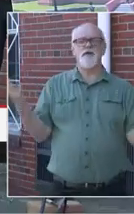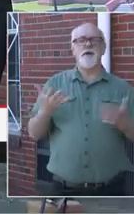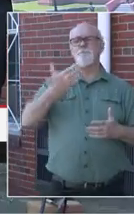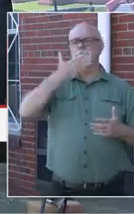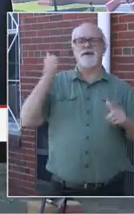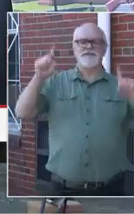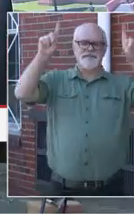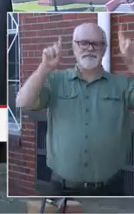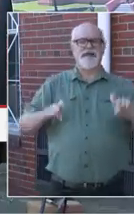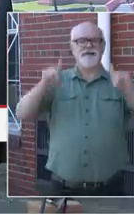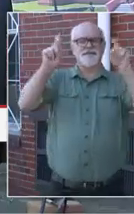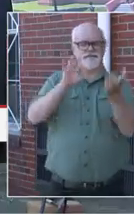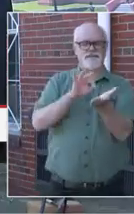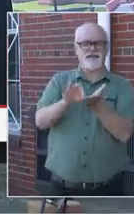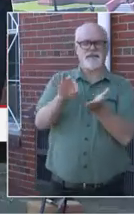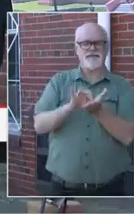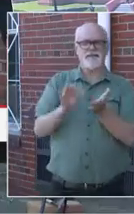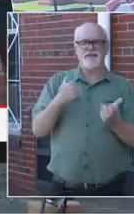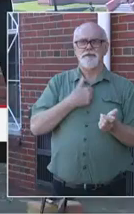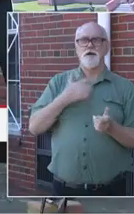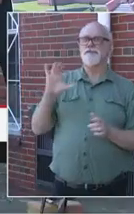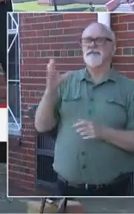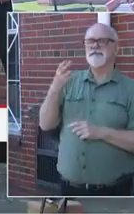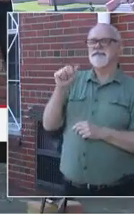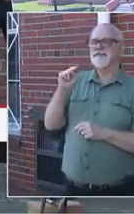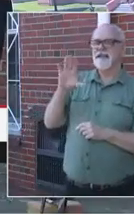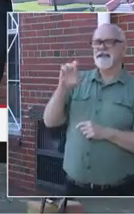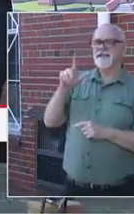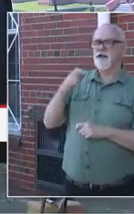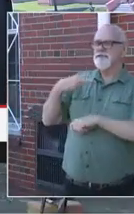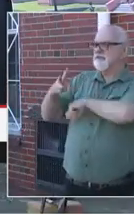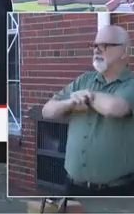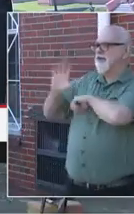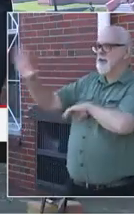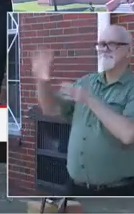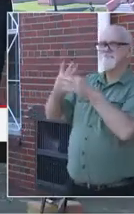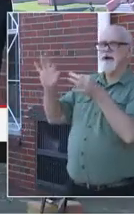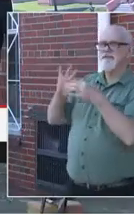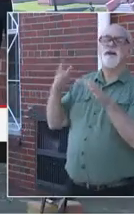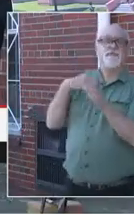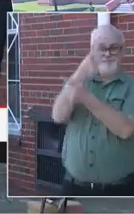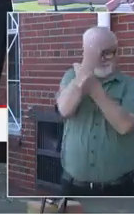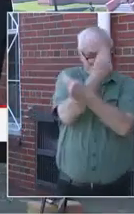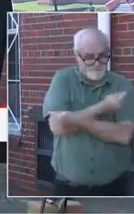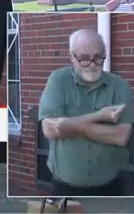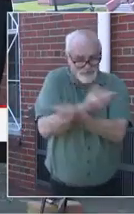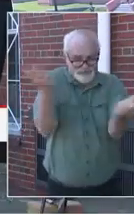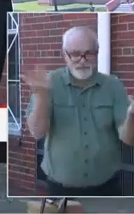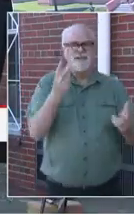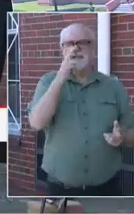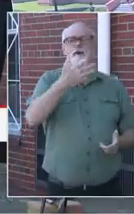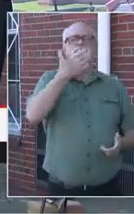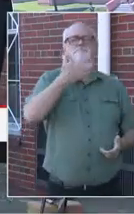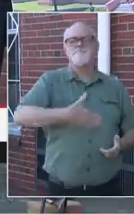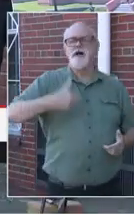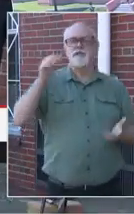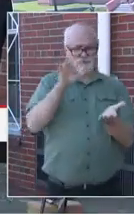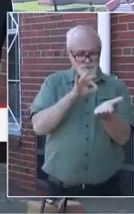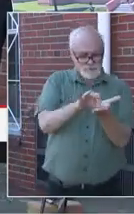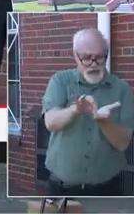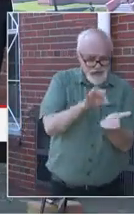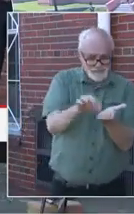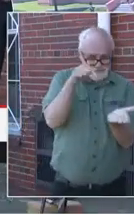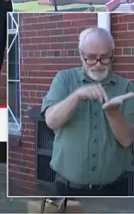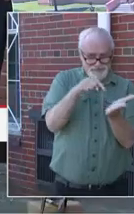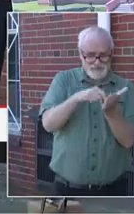not stealing your thunder, Chancellor, but we saw the highest academic performance in literacy, I believe, in history as a